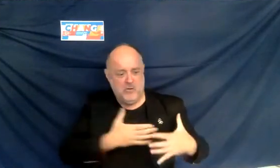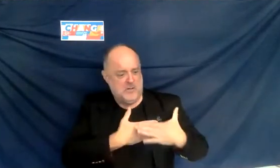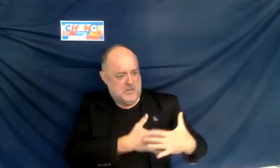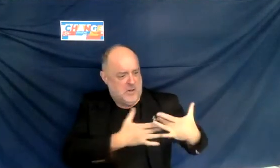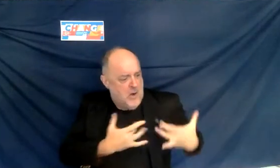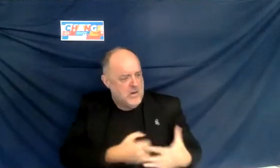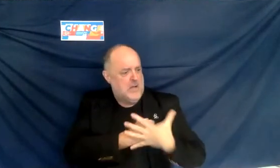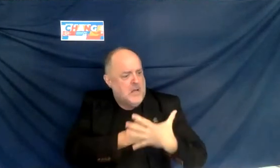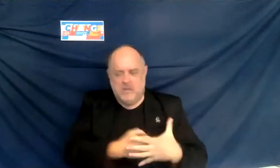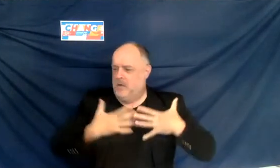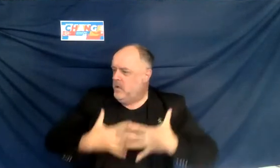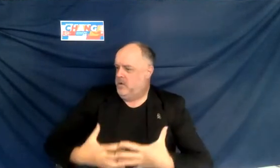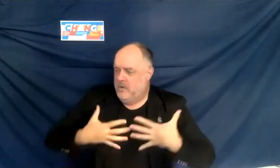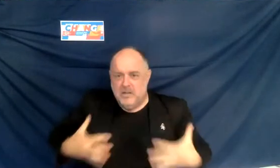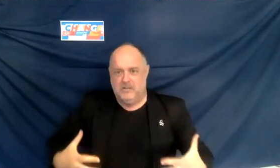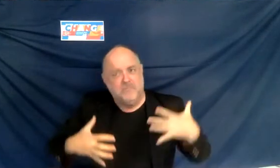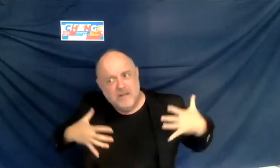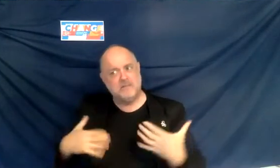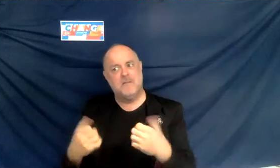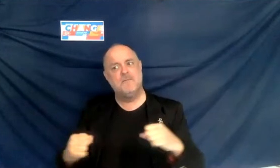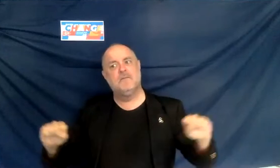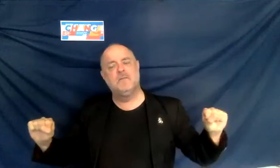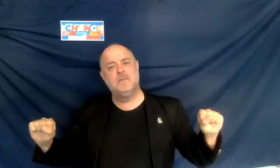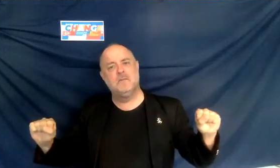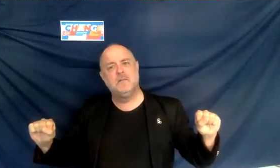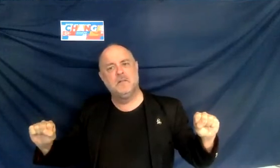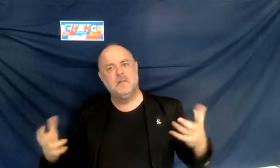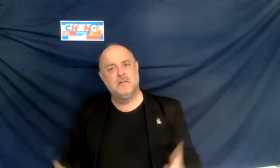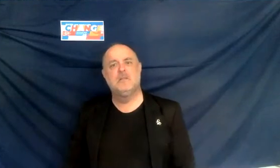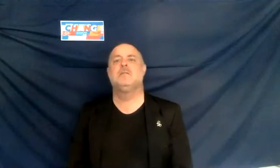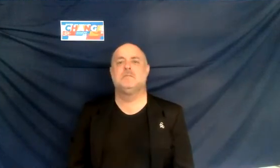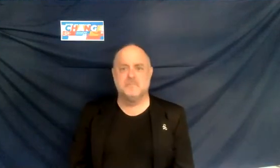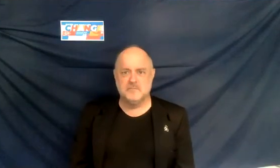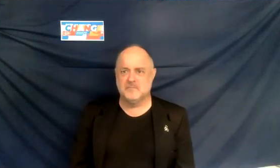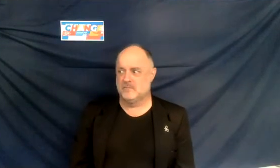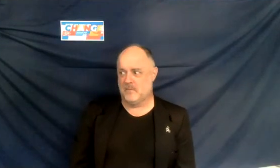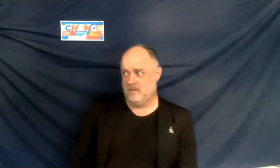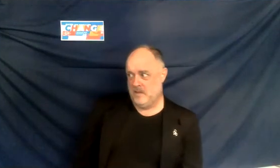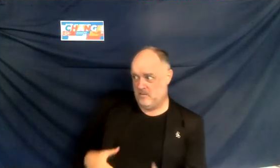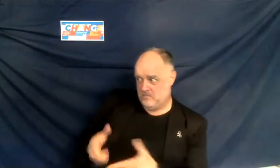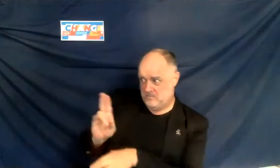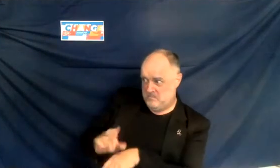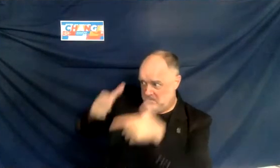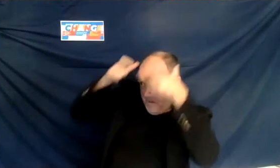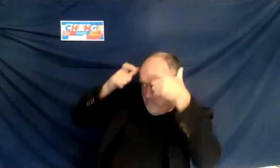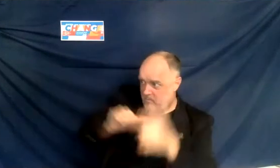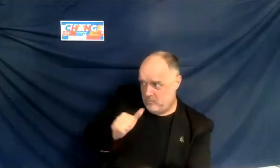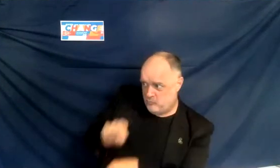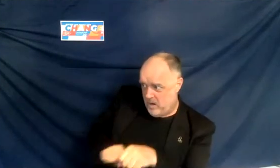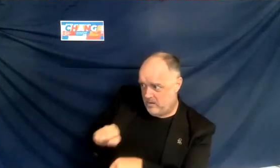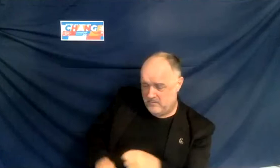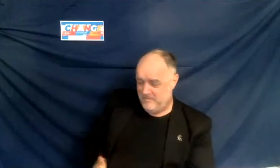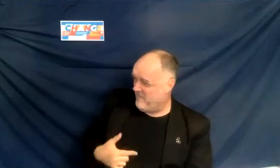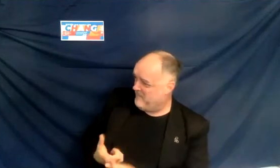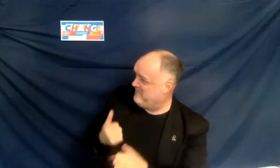than sending them this message that they should wear a helmet or not cycle at all. And unfortunately, us coming from Vancouver,